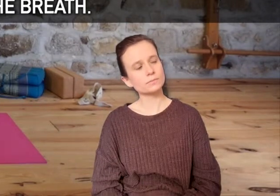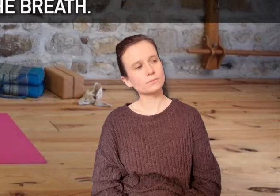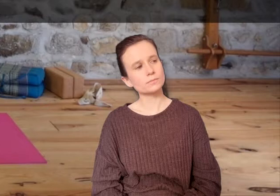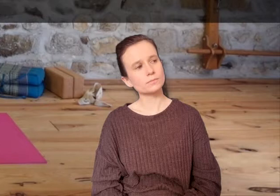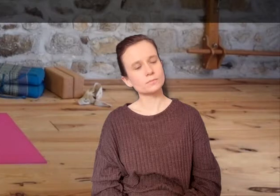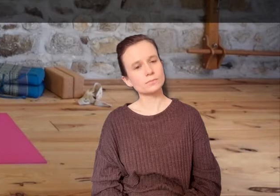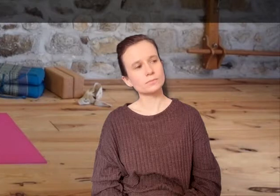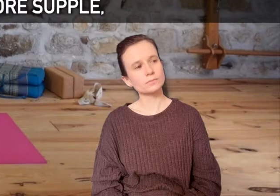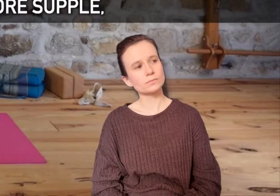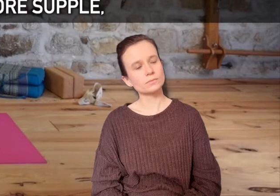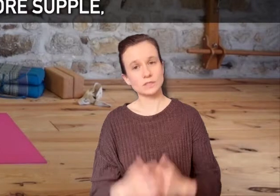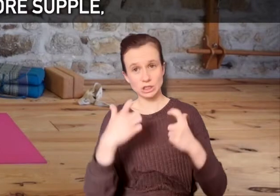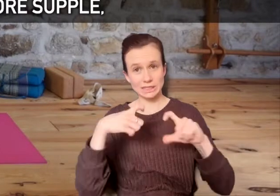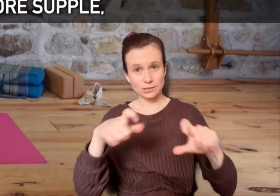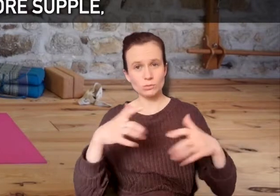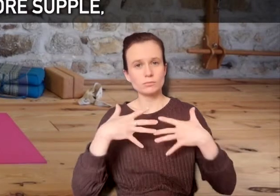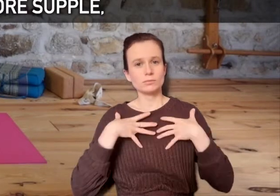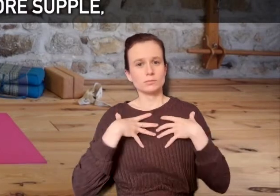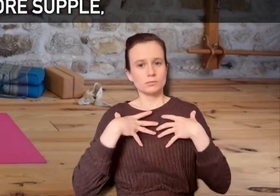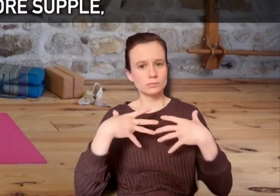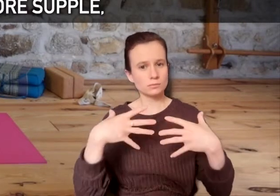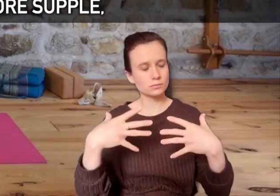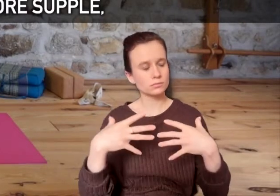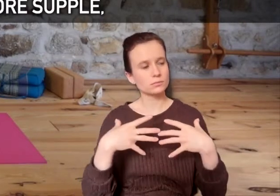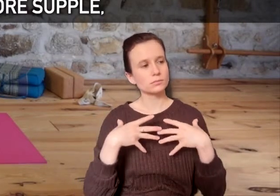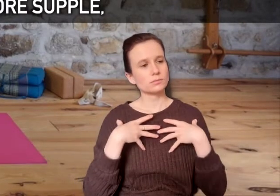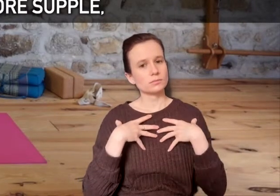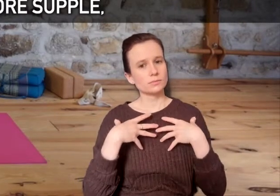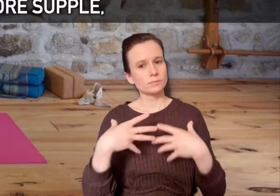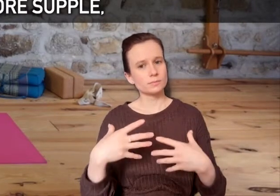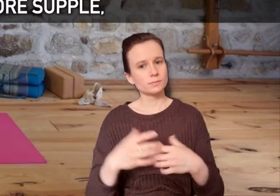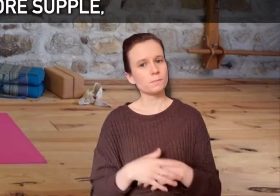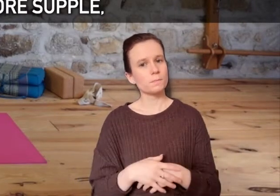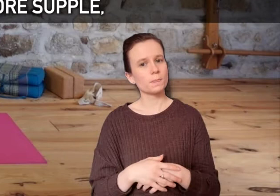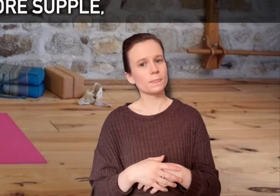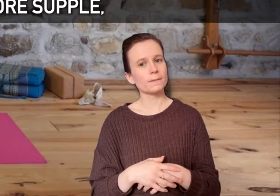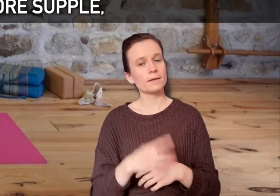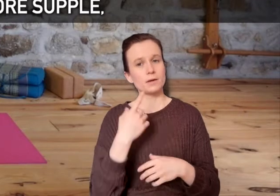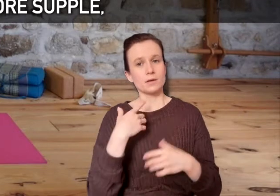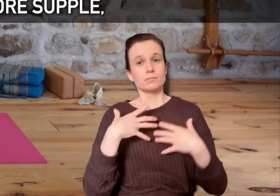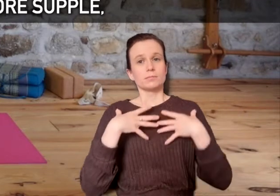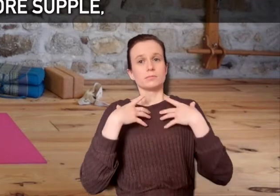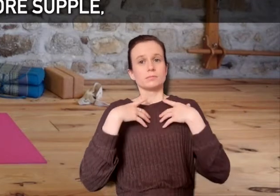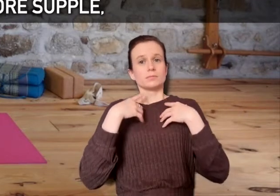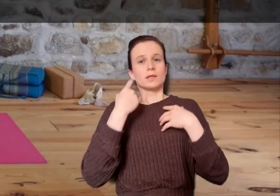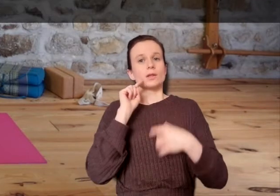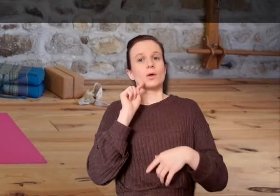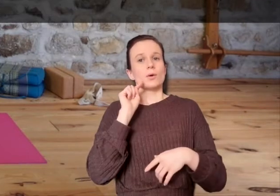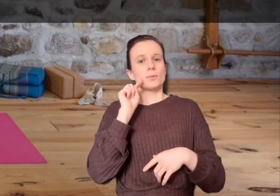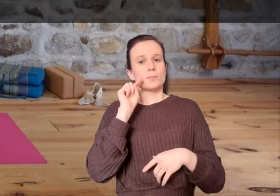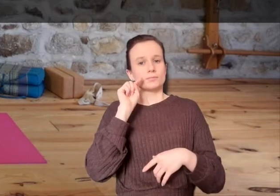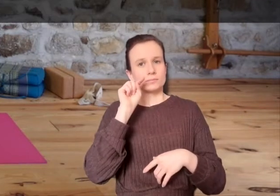breath. Letting the body fall a little bit deeper to the floor with each exhale. If you're a bit more